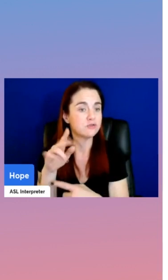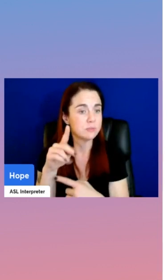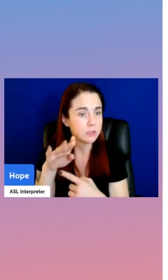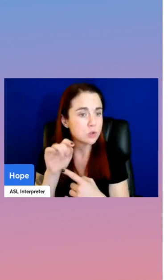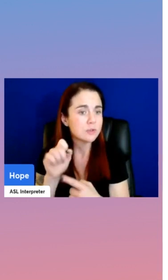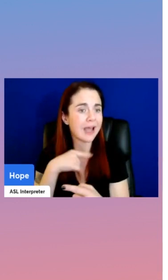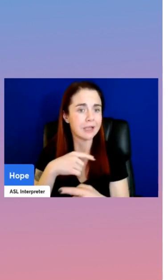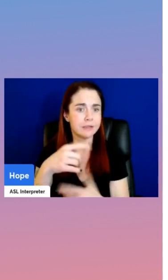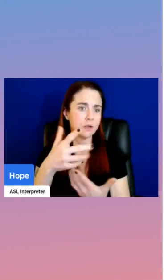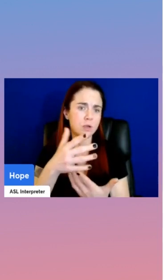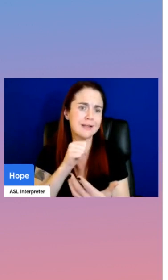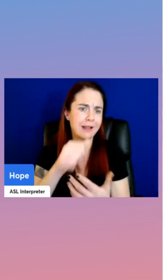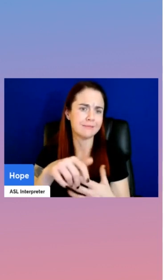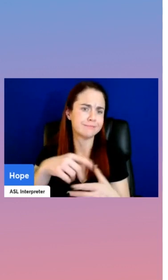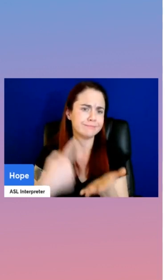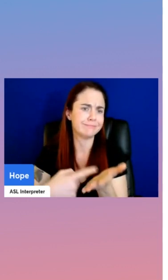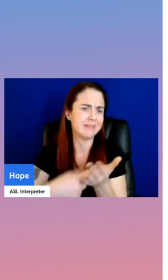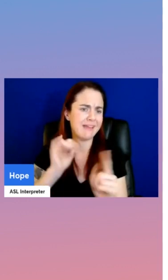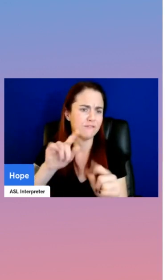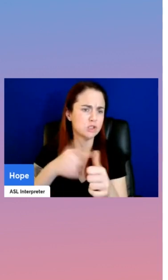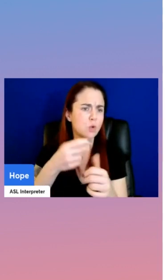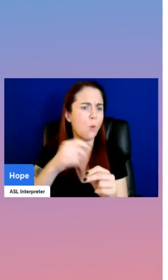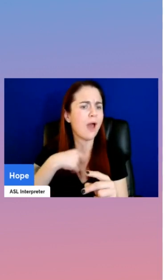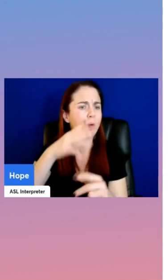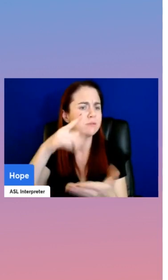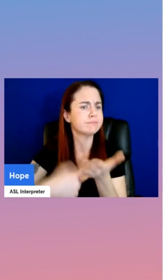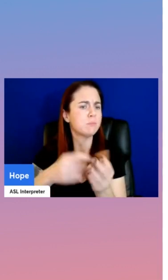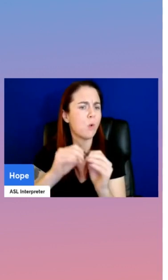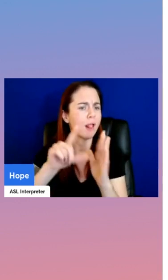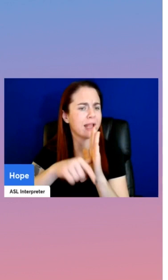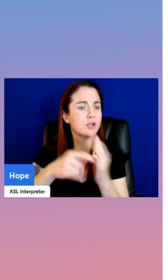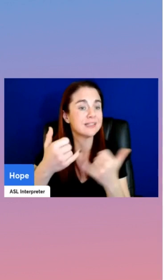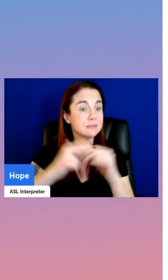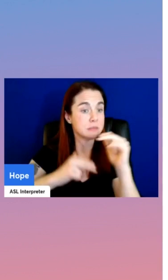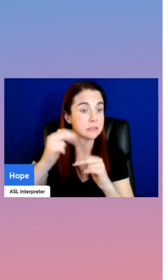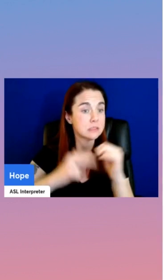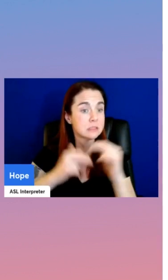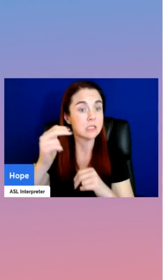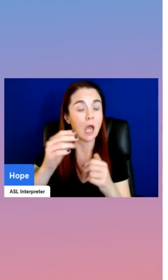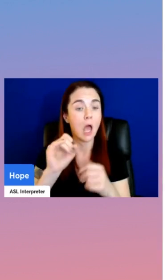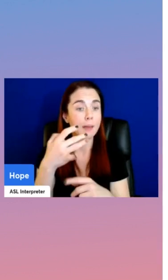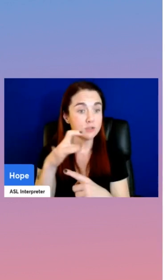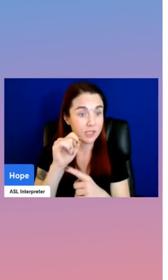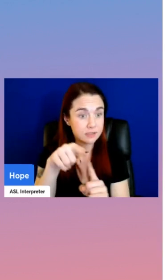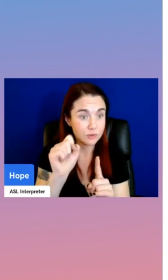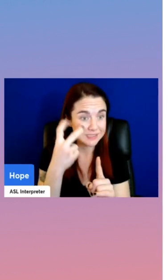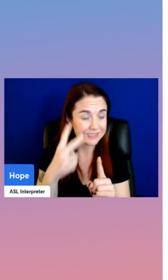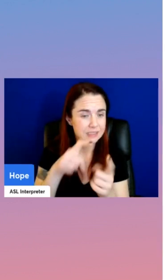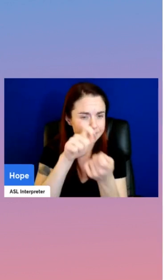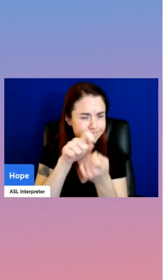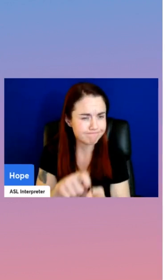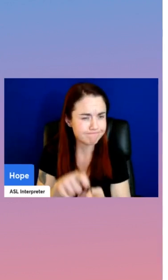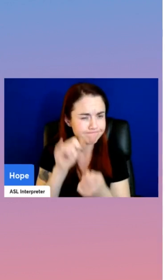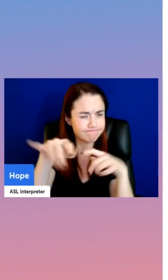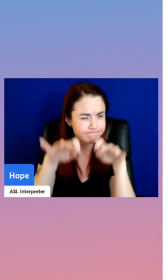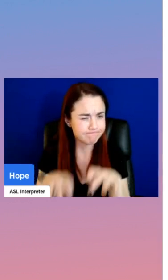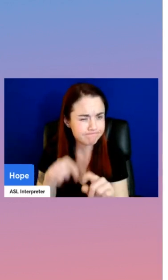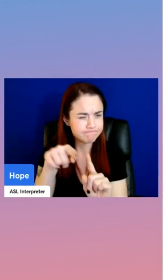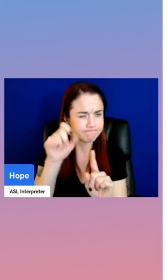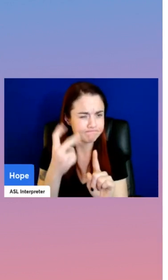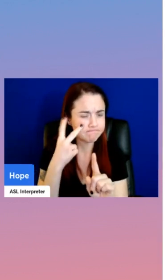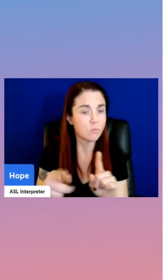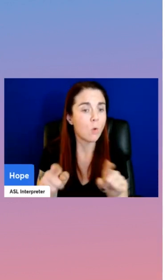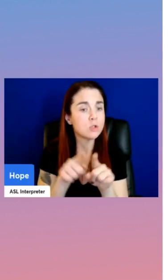mistakenly will not talk about this first. I will talk about it later. In this build object, you specify the description, and you can